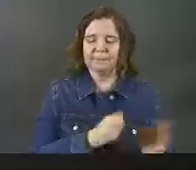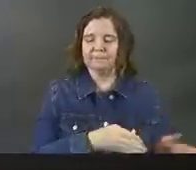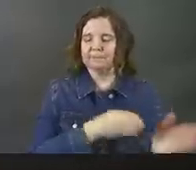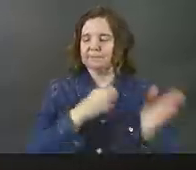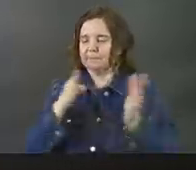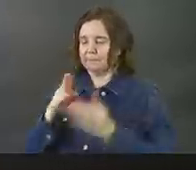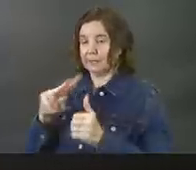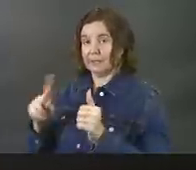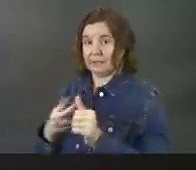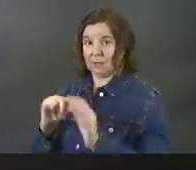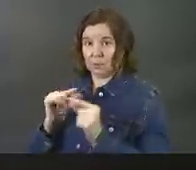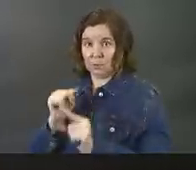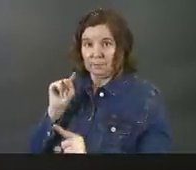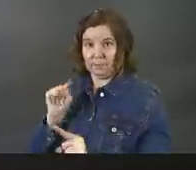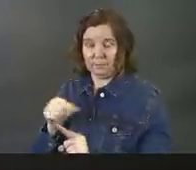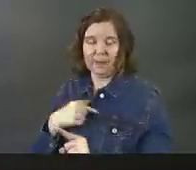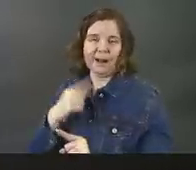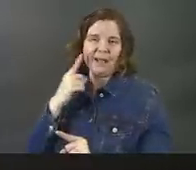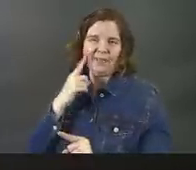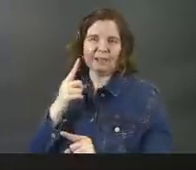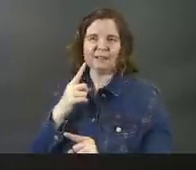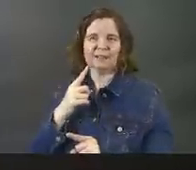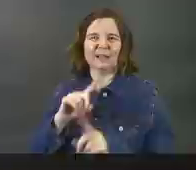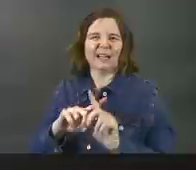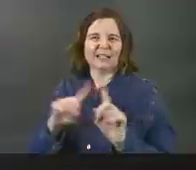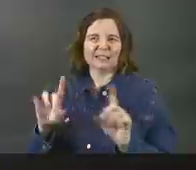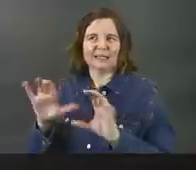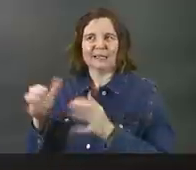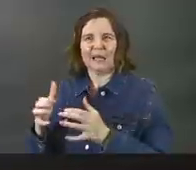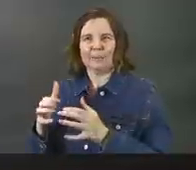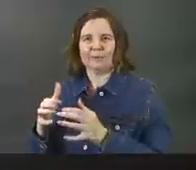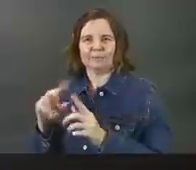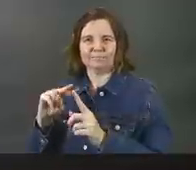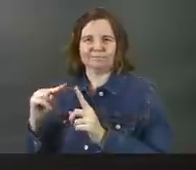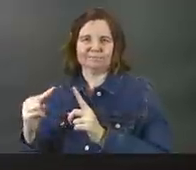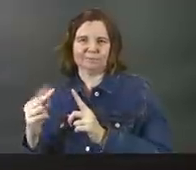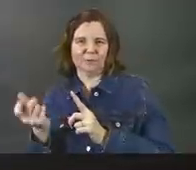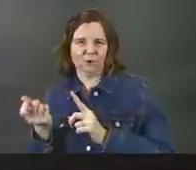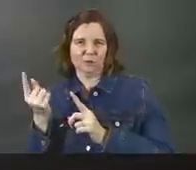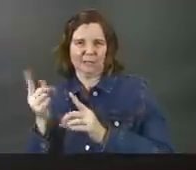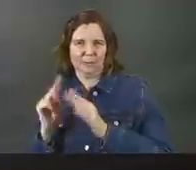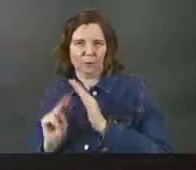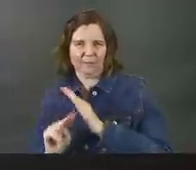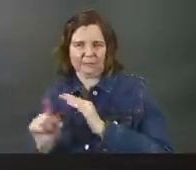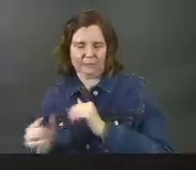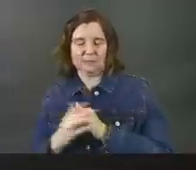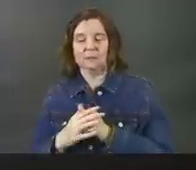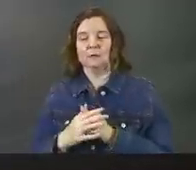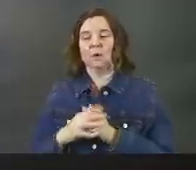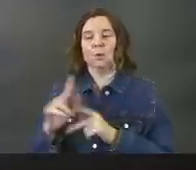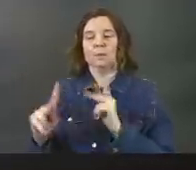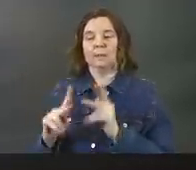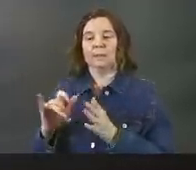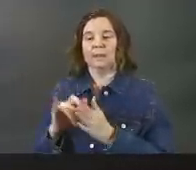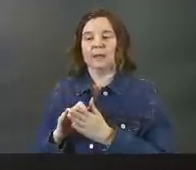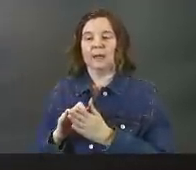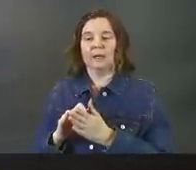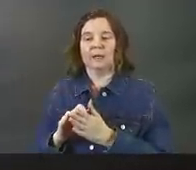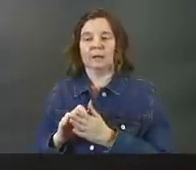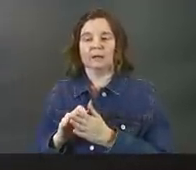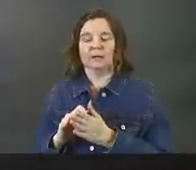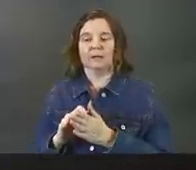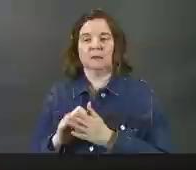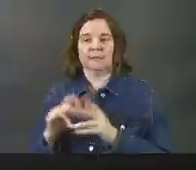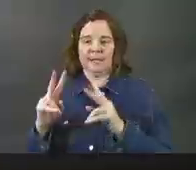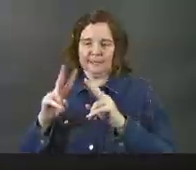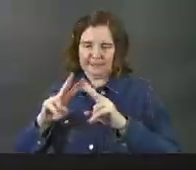The second group of people, and I think a different camp of interpreting or understanding prophecies, were the people that, no,